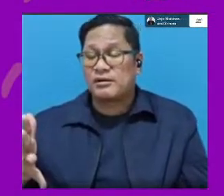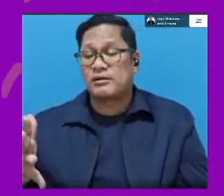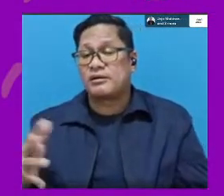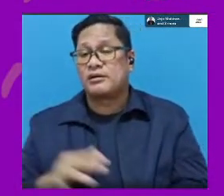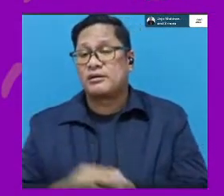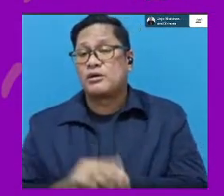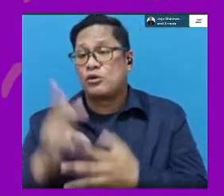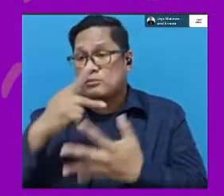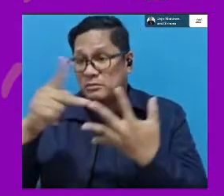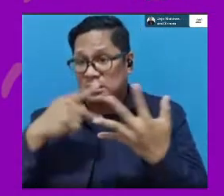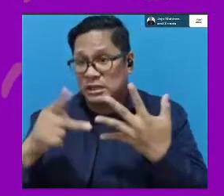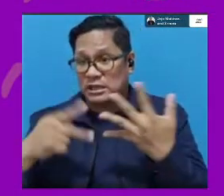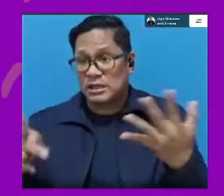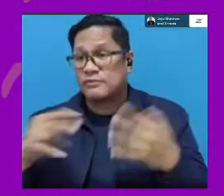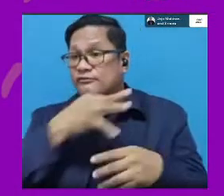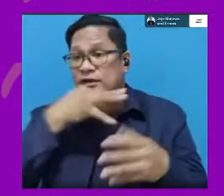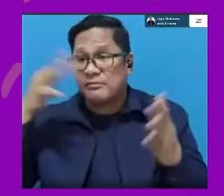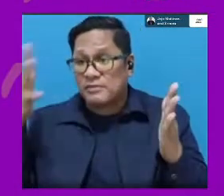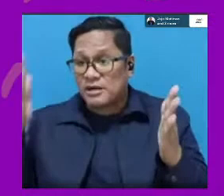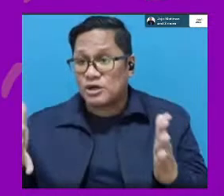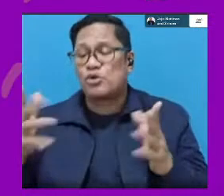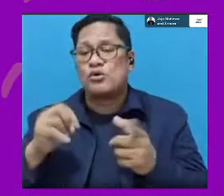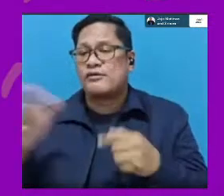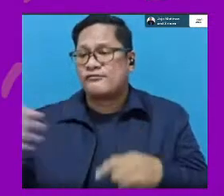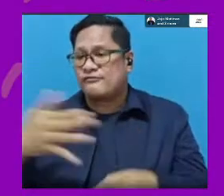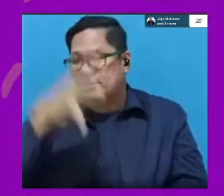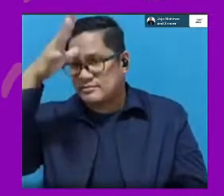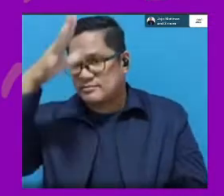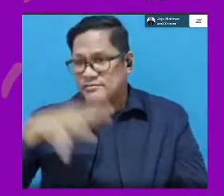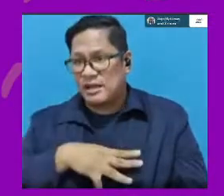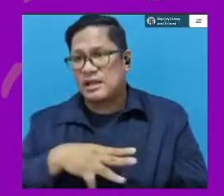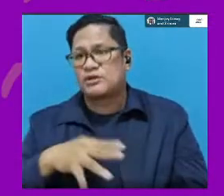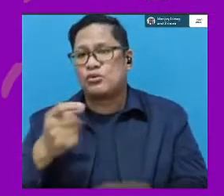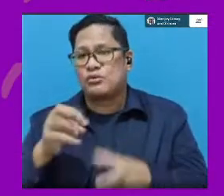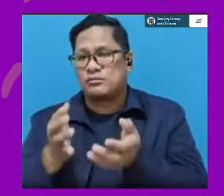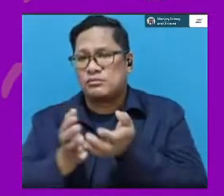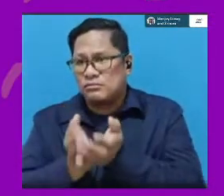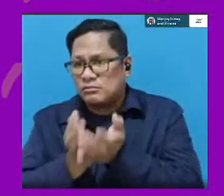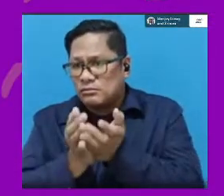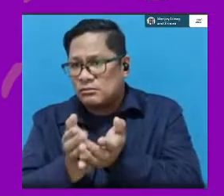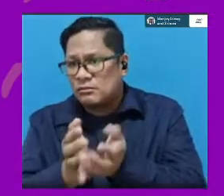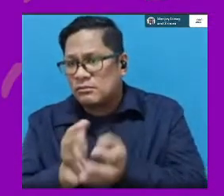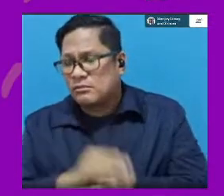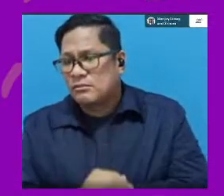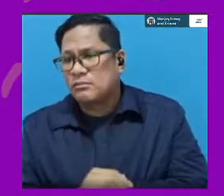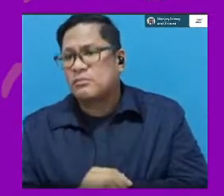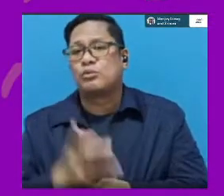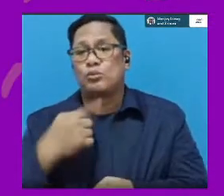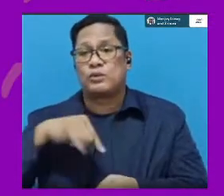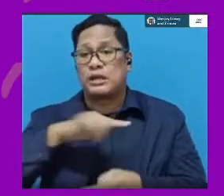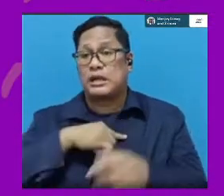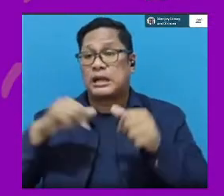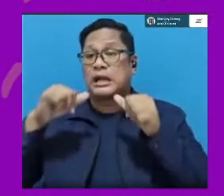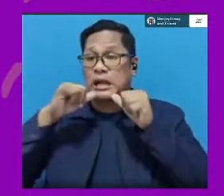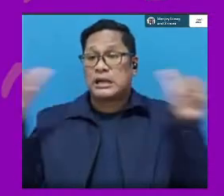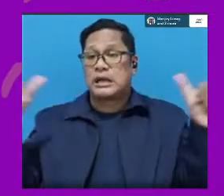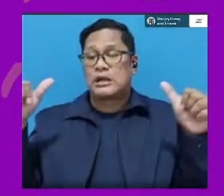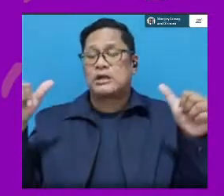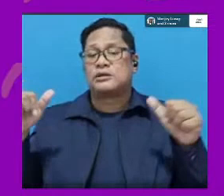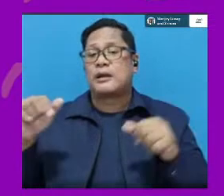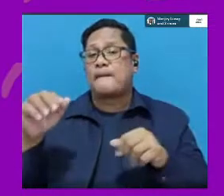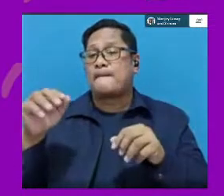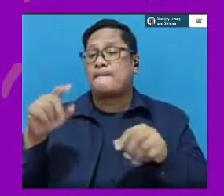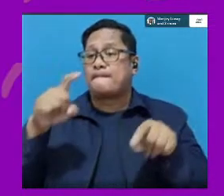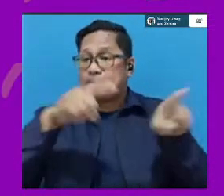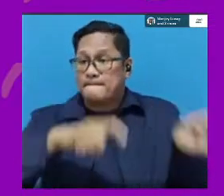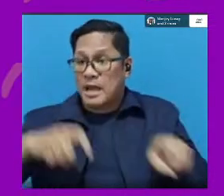population are either farmers or fisher folk or both. Because we were declared as a mining